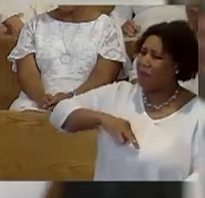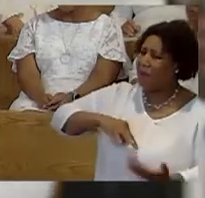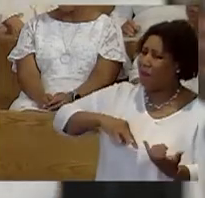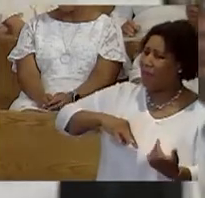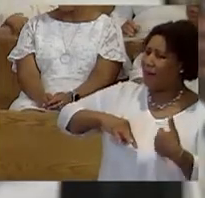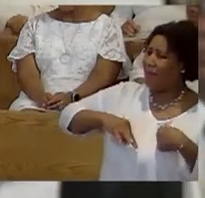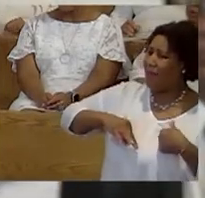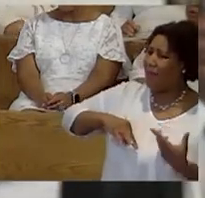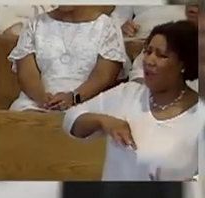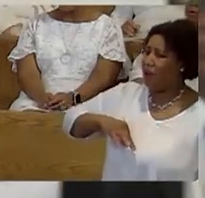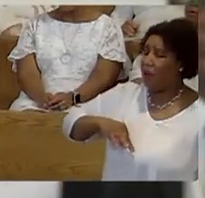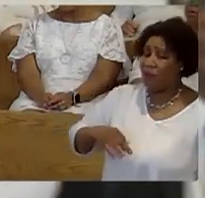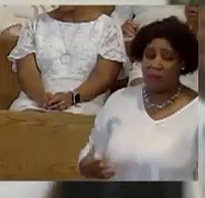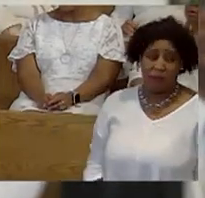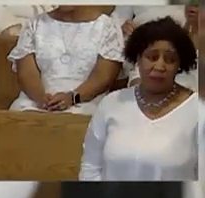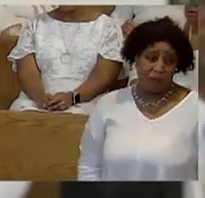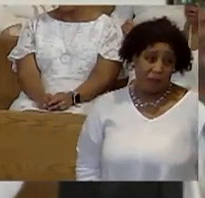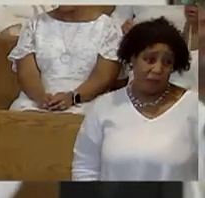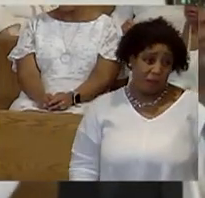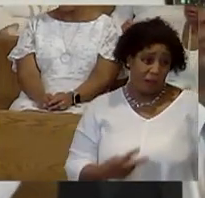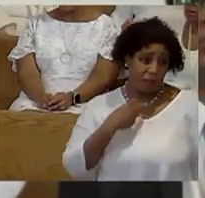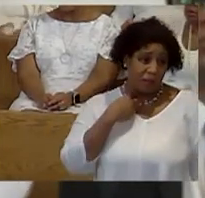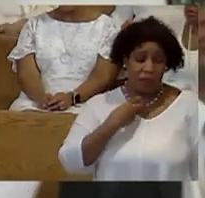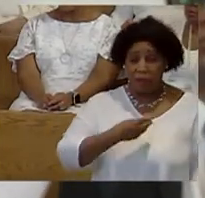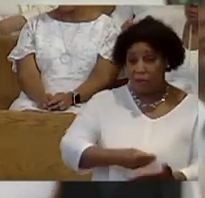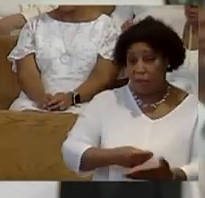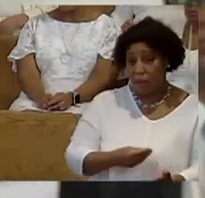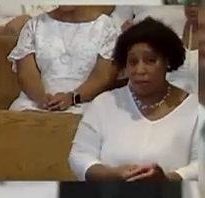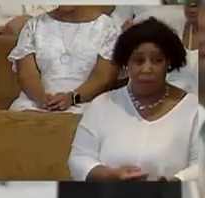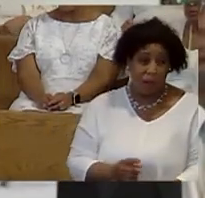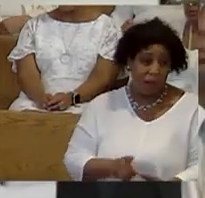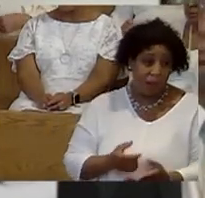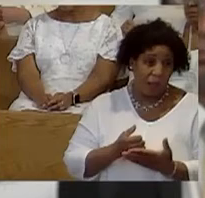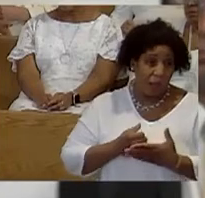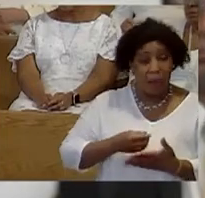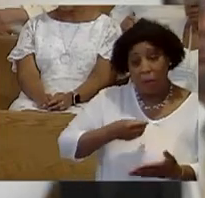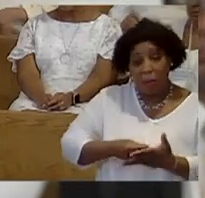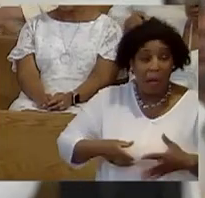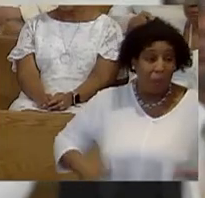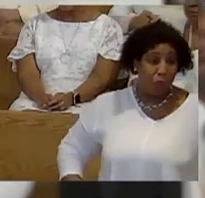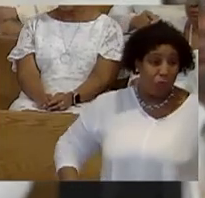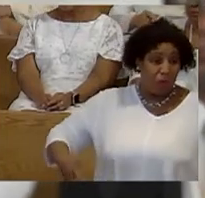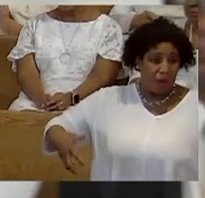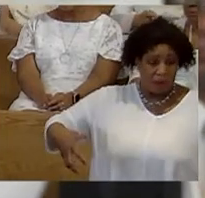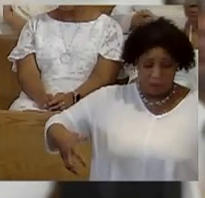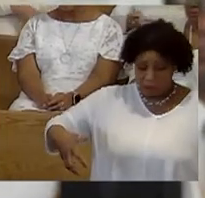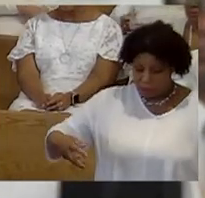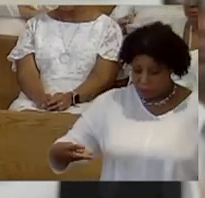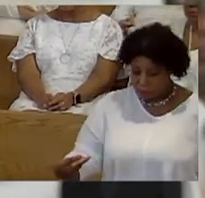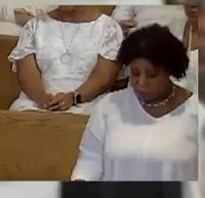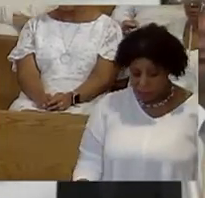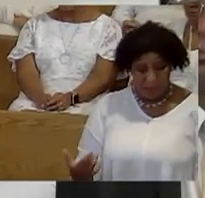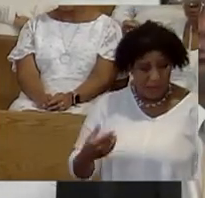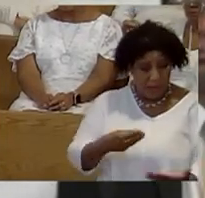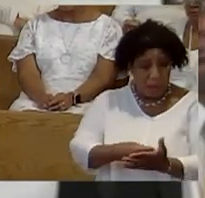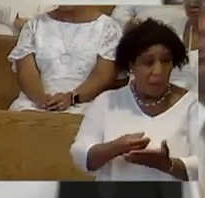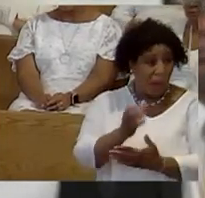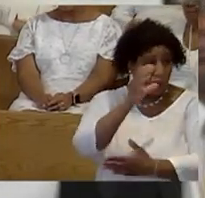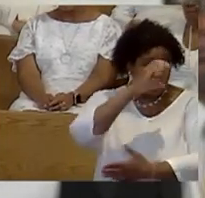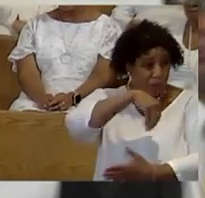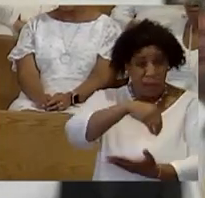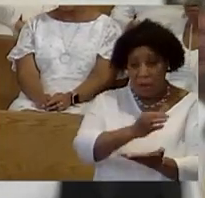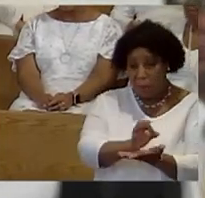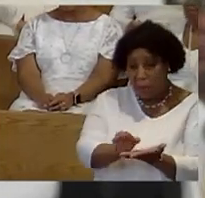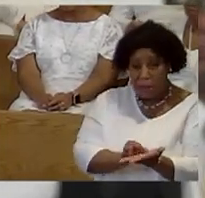now? I can't do anything with my money. My money was with me, but now my money is strange. My change,